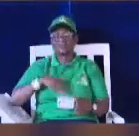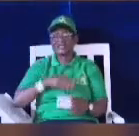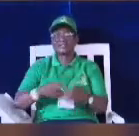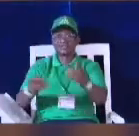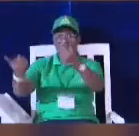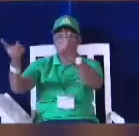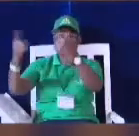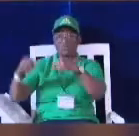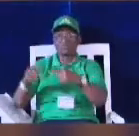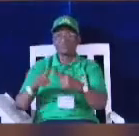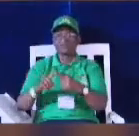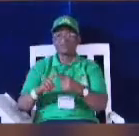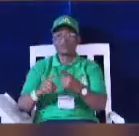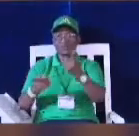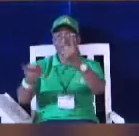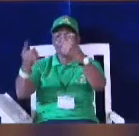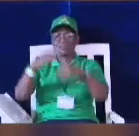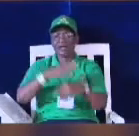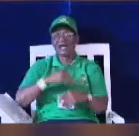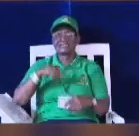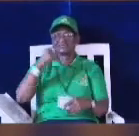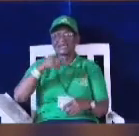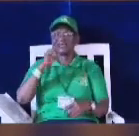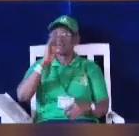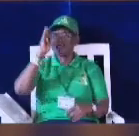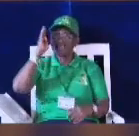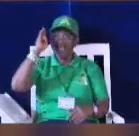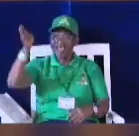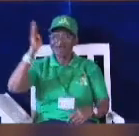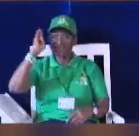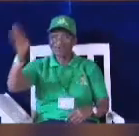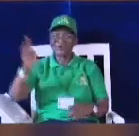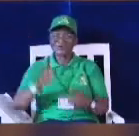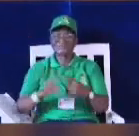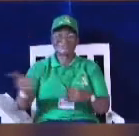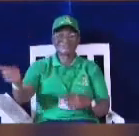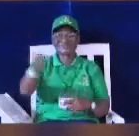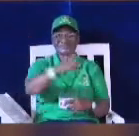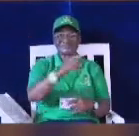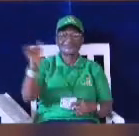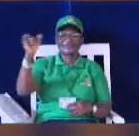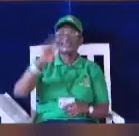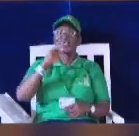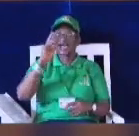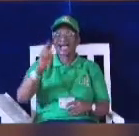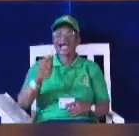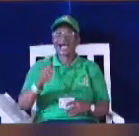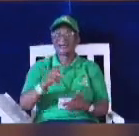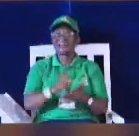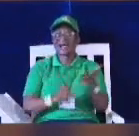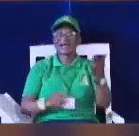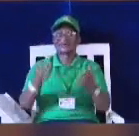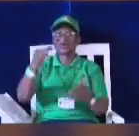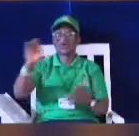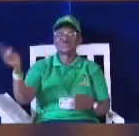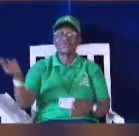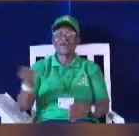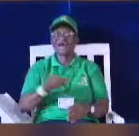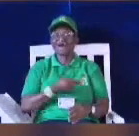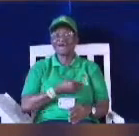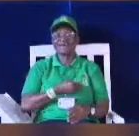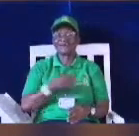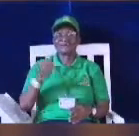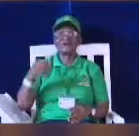come and say hello to you. They are part of Pastor of Us, so we can't call them guest